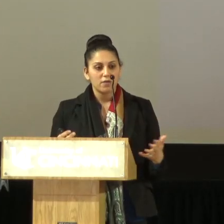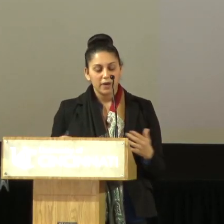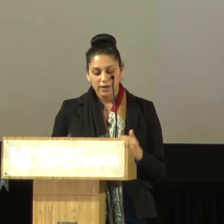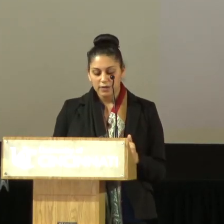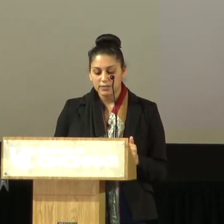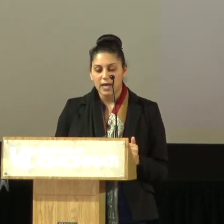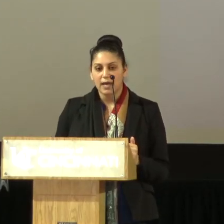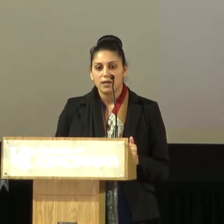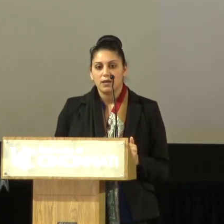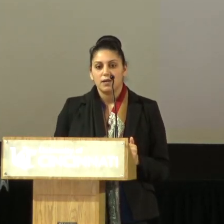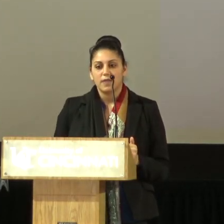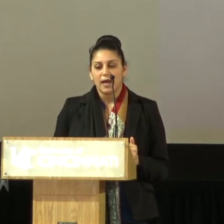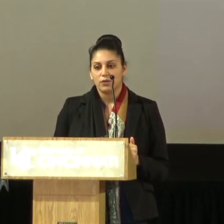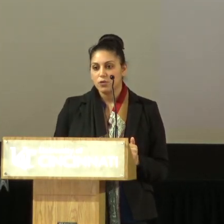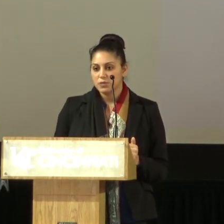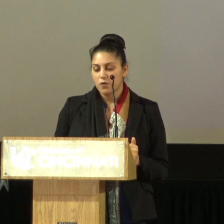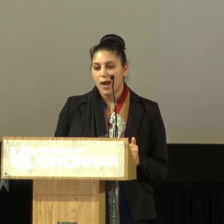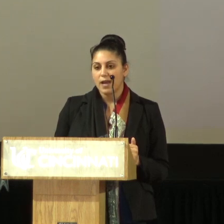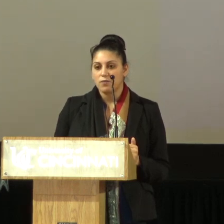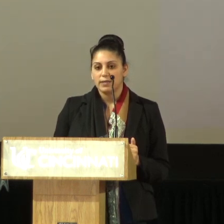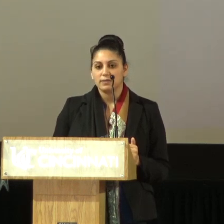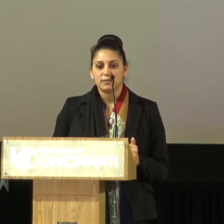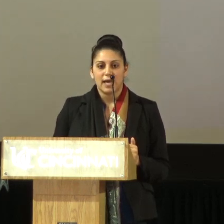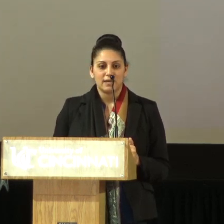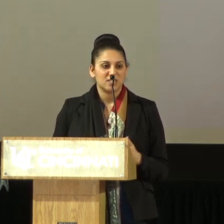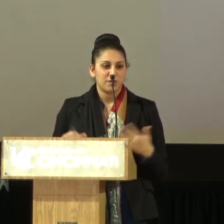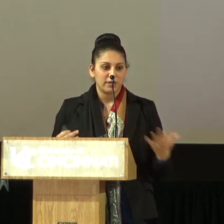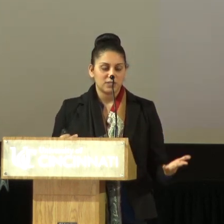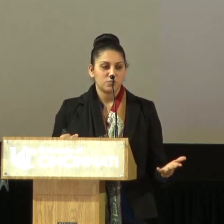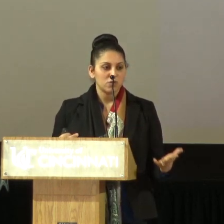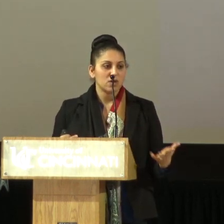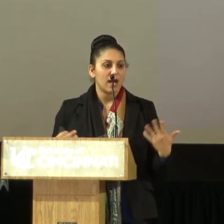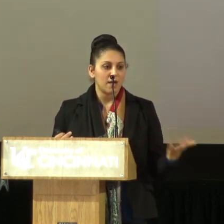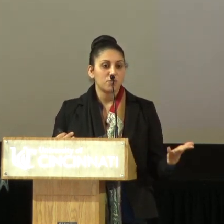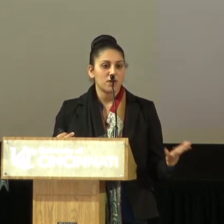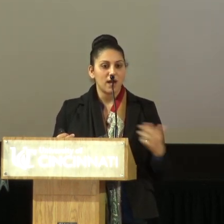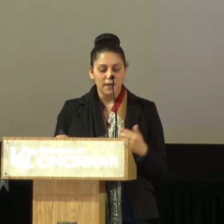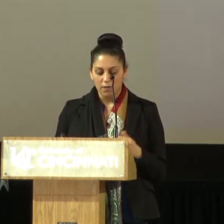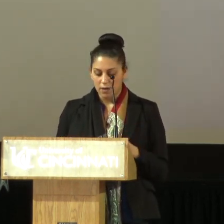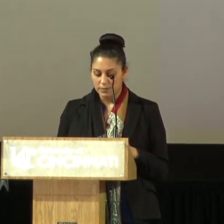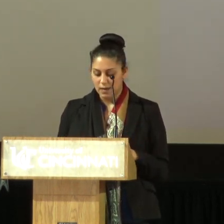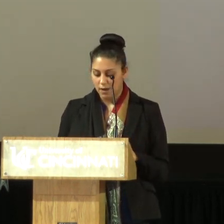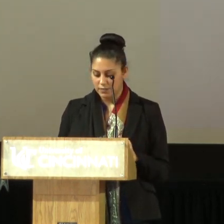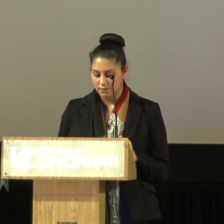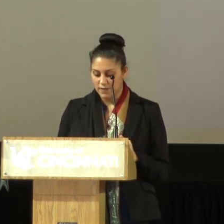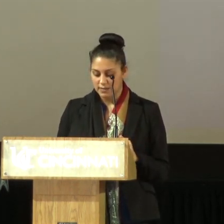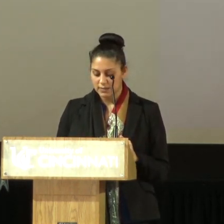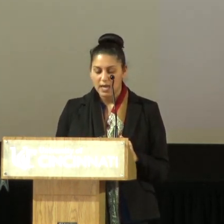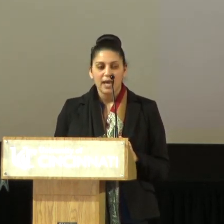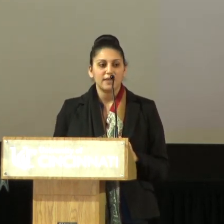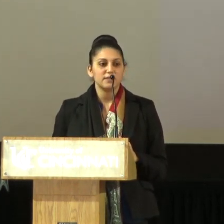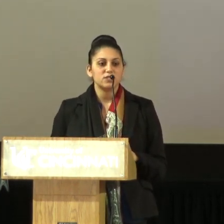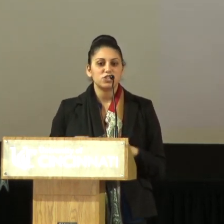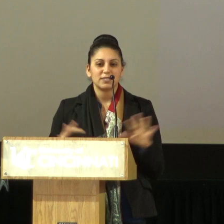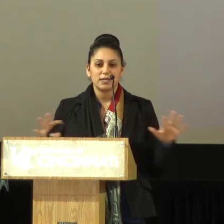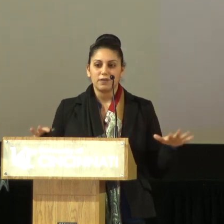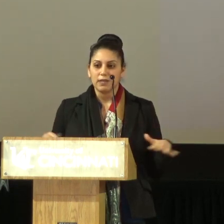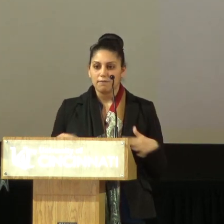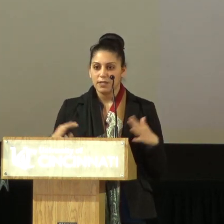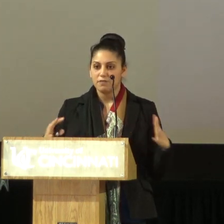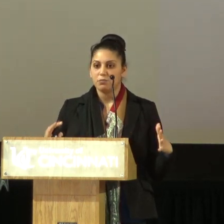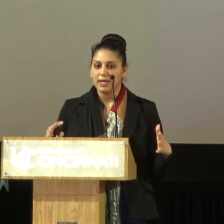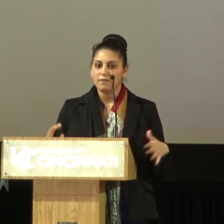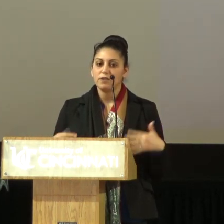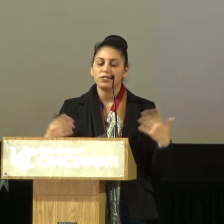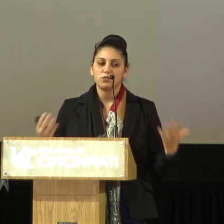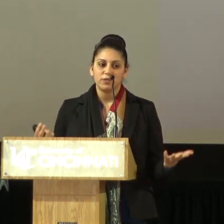and other barriers that groups of Ohioans that experience poor health outcomes often face. And this is just kind of a